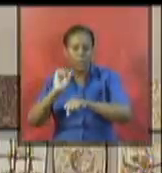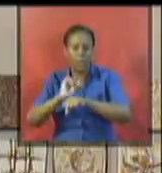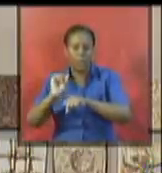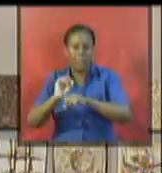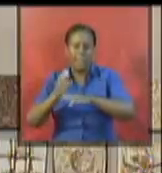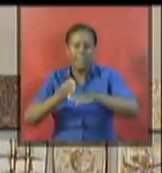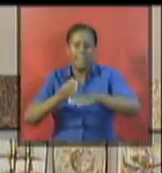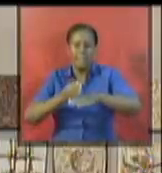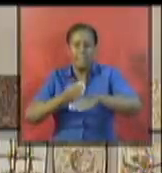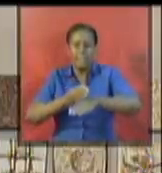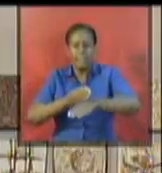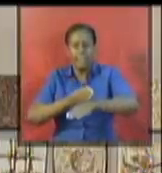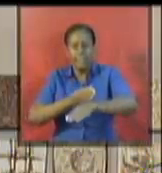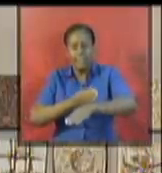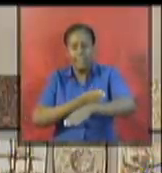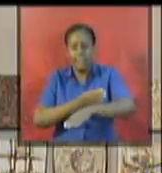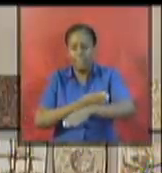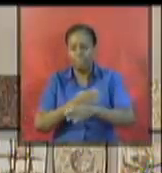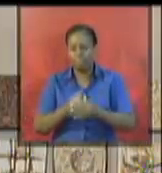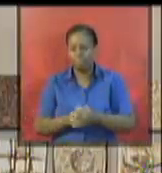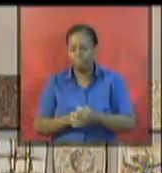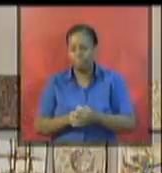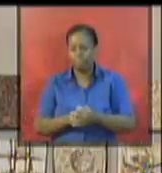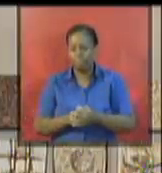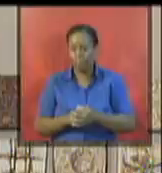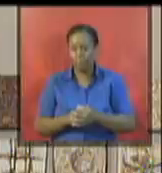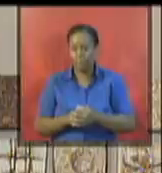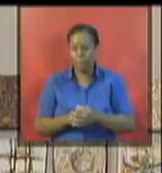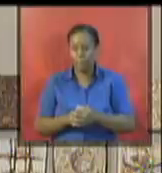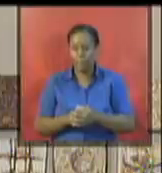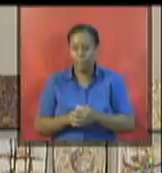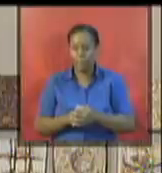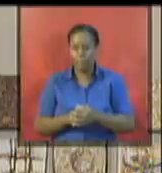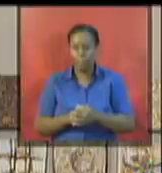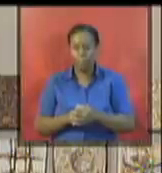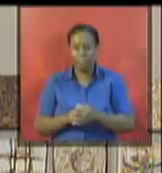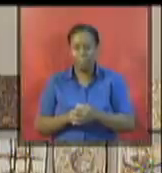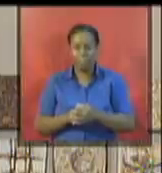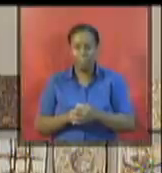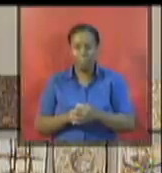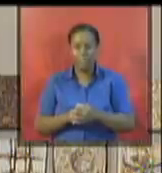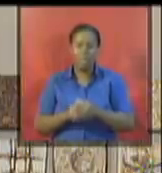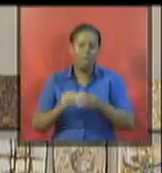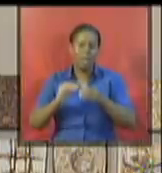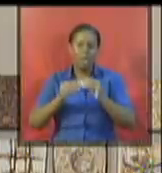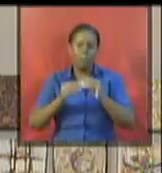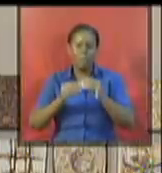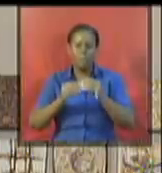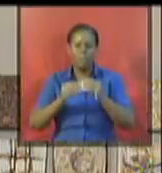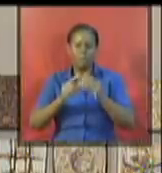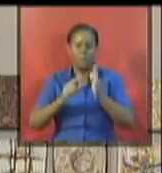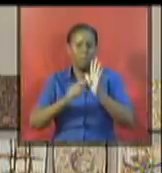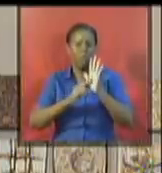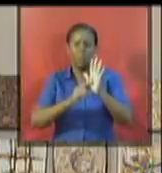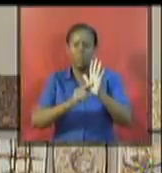brought in consistently day or night. And so, but the figures just represent a snapshot. All right, I hope that answers the